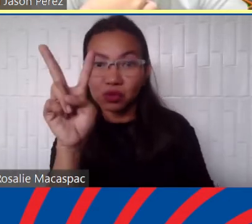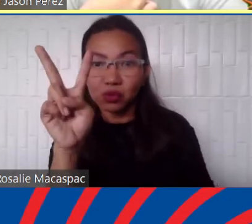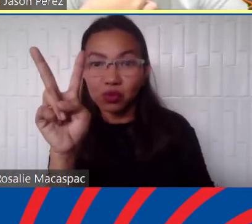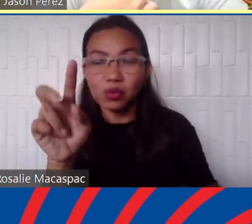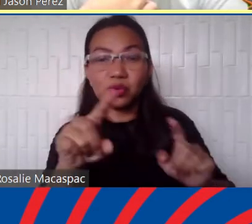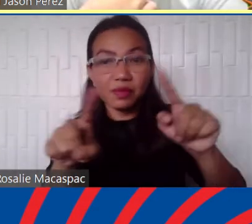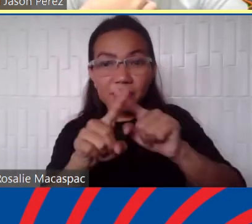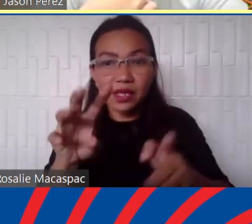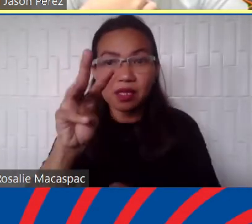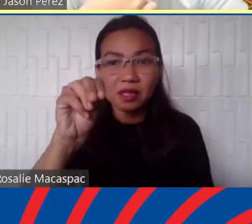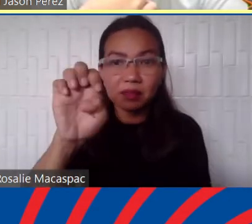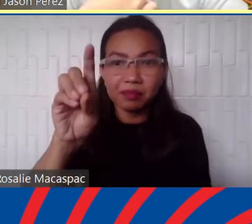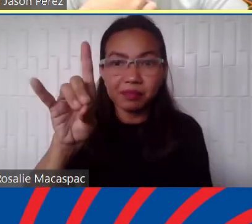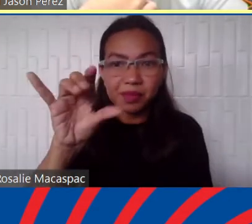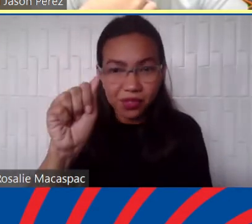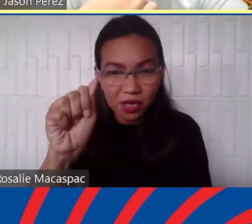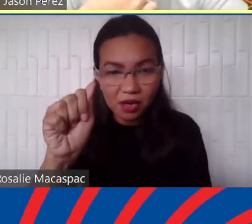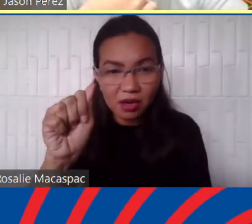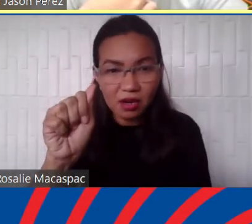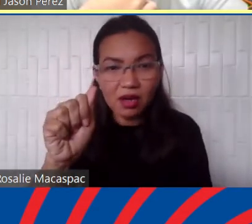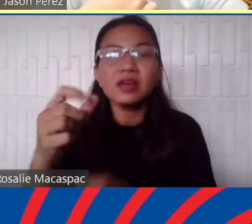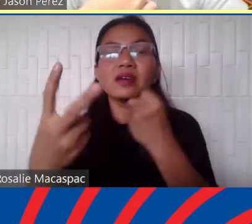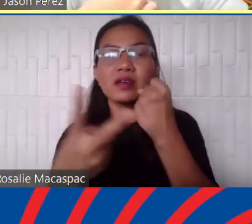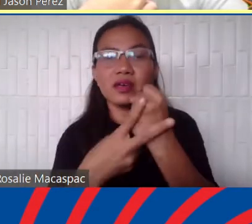media. So one can be stored